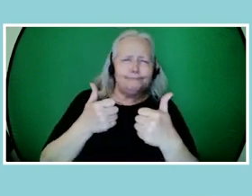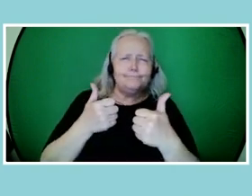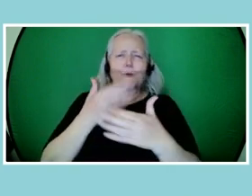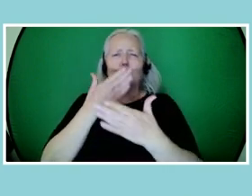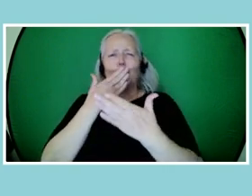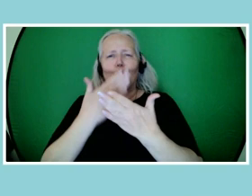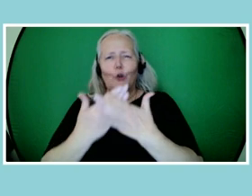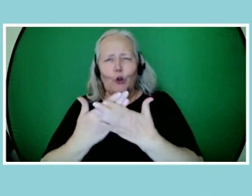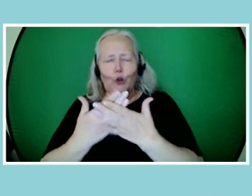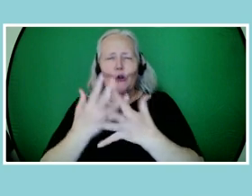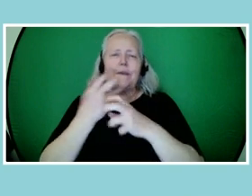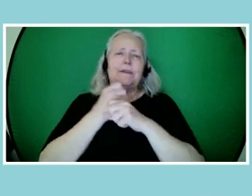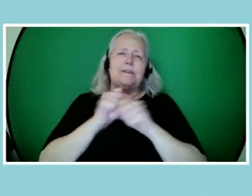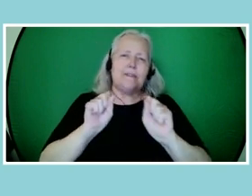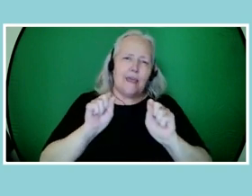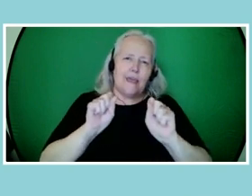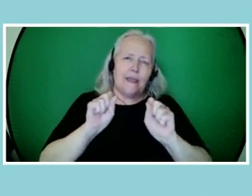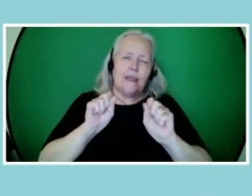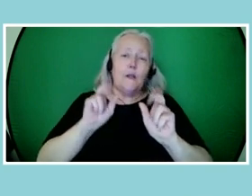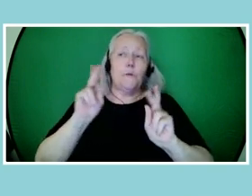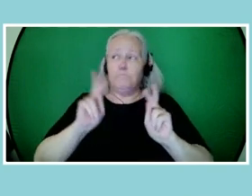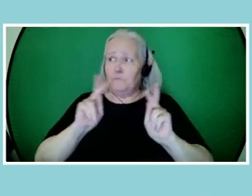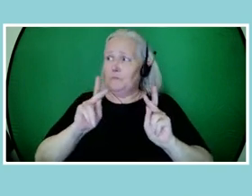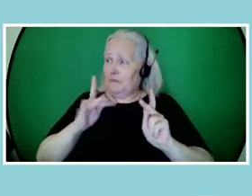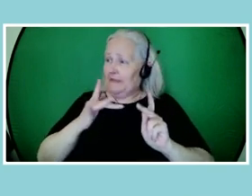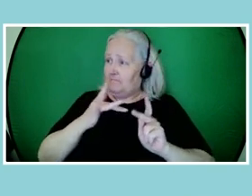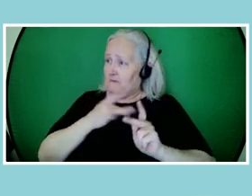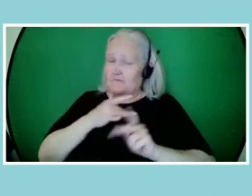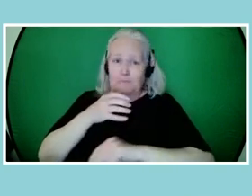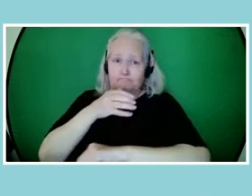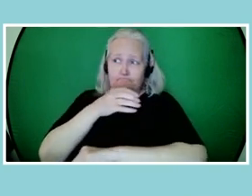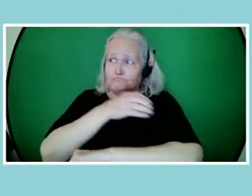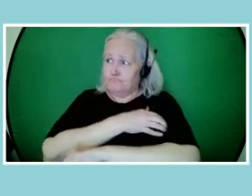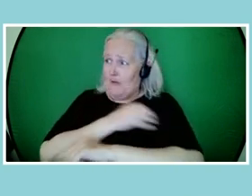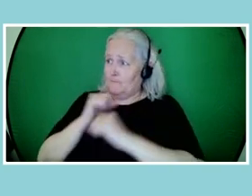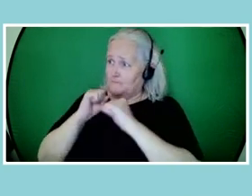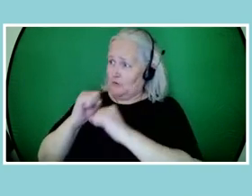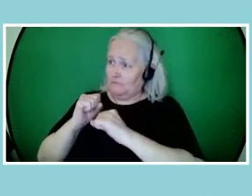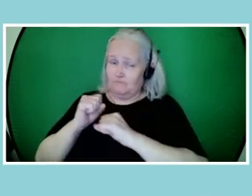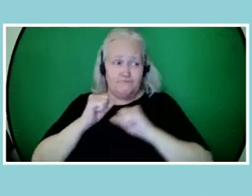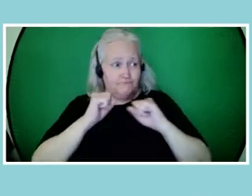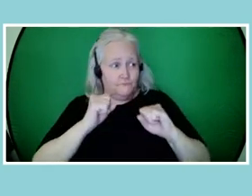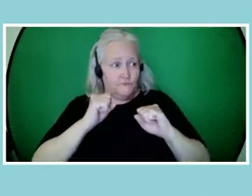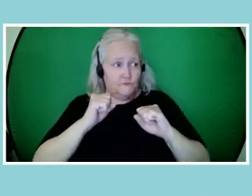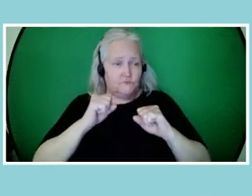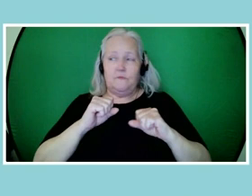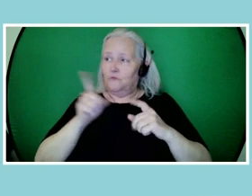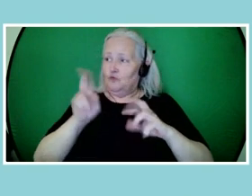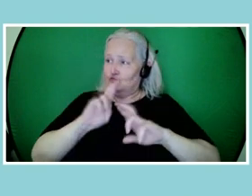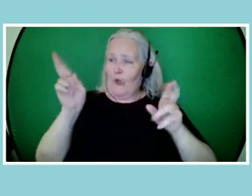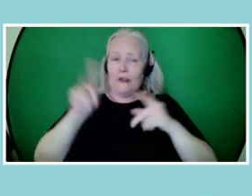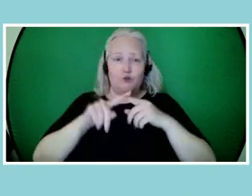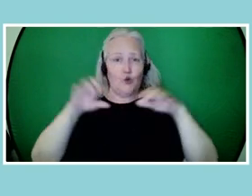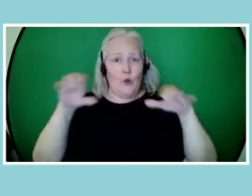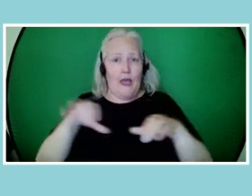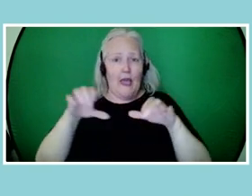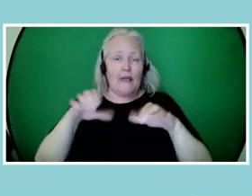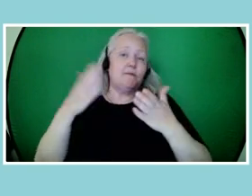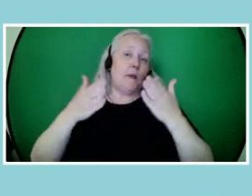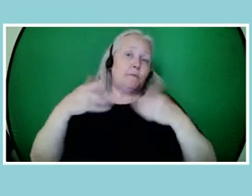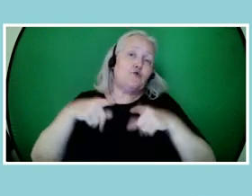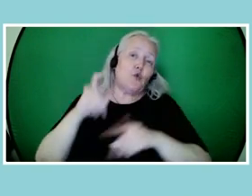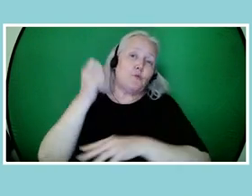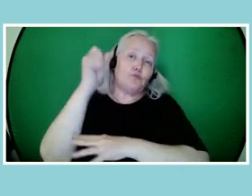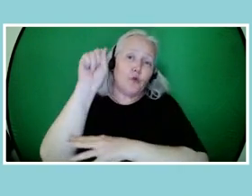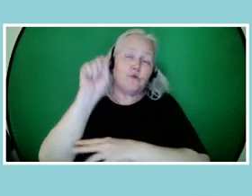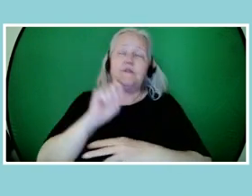safe, and that people are feeling empowered and powerful, right? To take action, whether it's at a protest, whether it's at